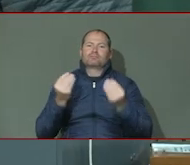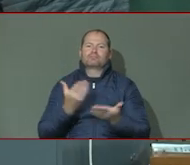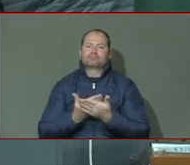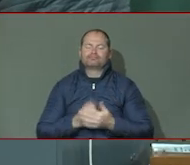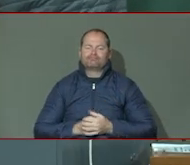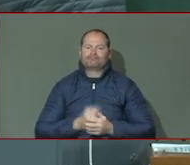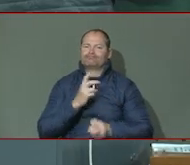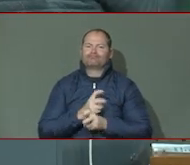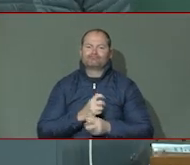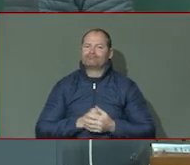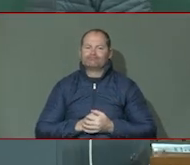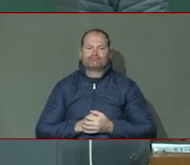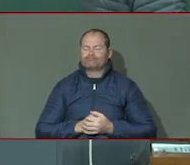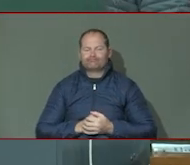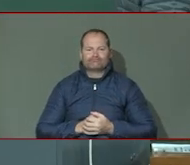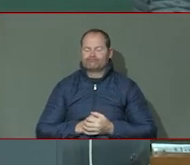All right.